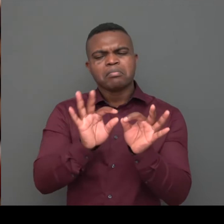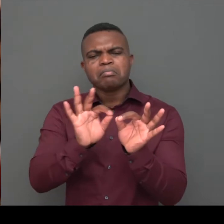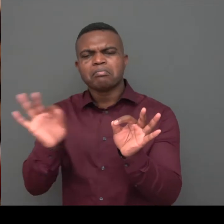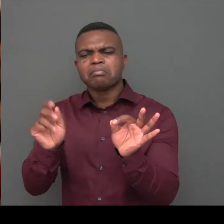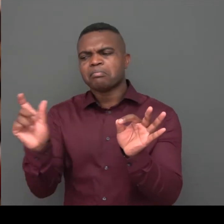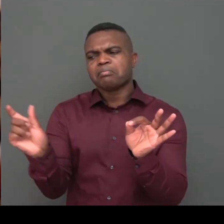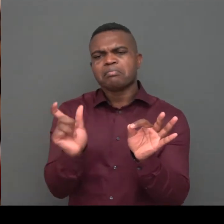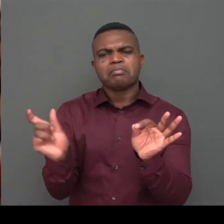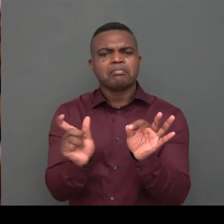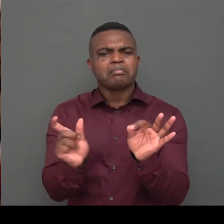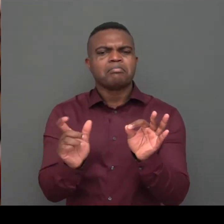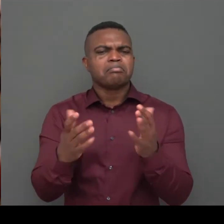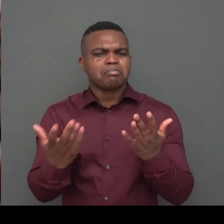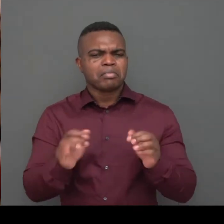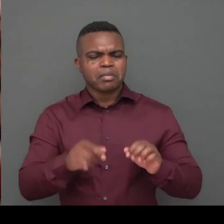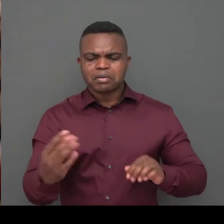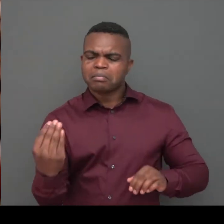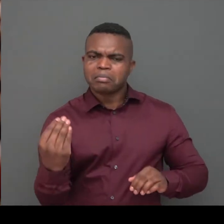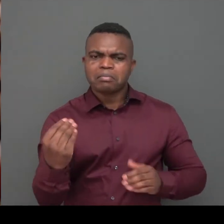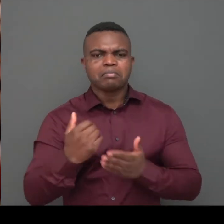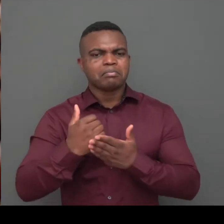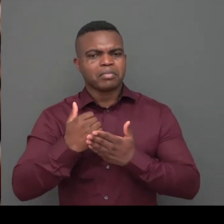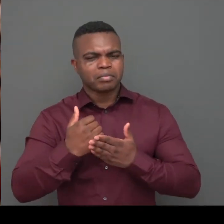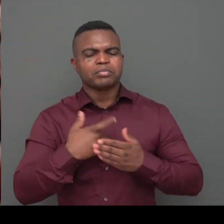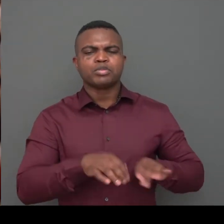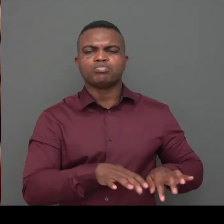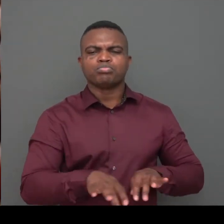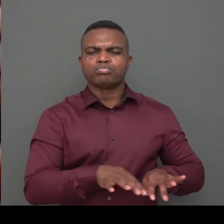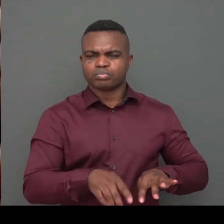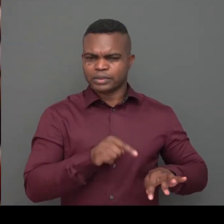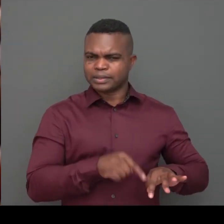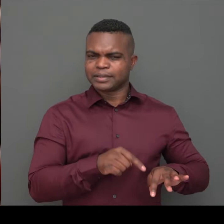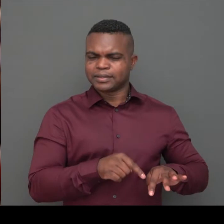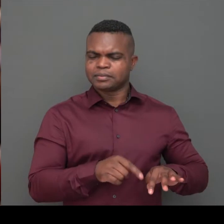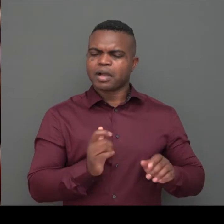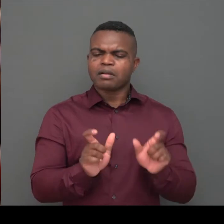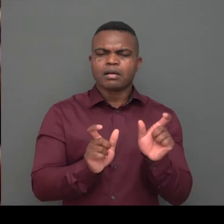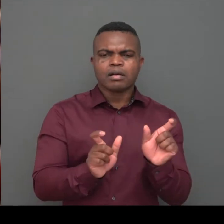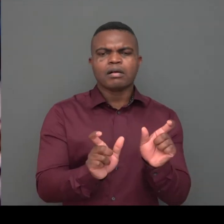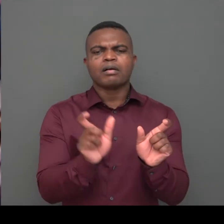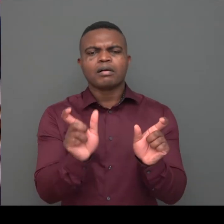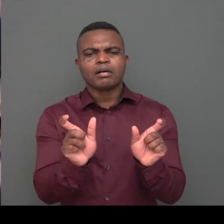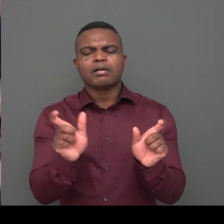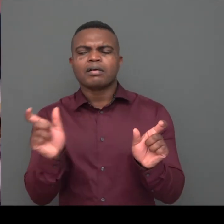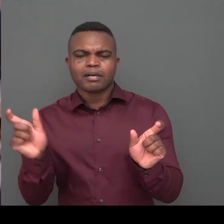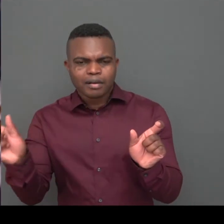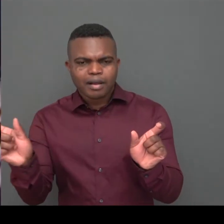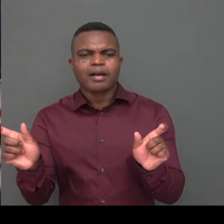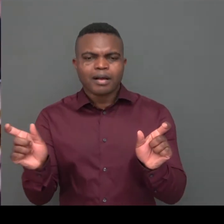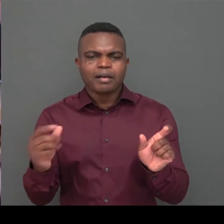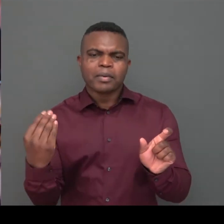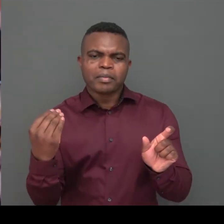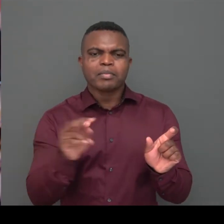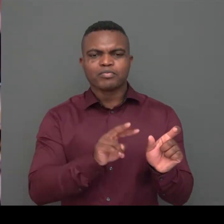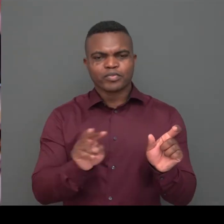to, so speech synthesis can read for me each letter I write. But if there are spaces, it reads them also. If I spell